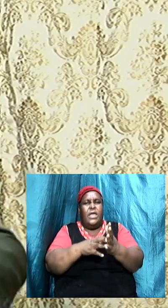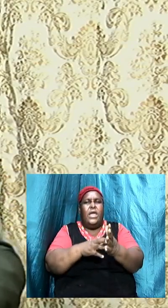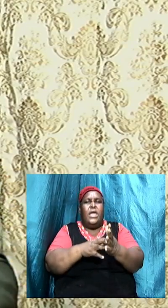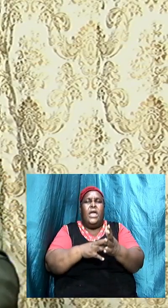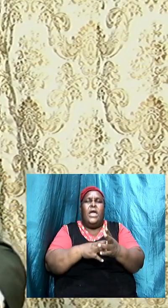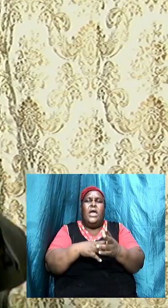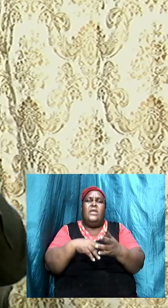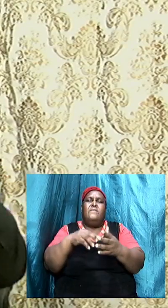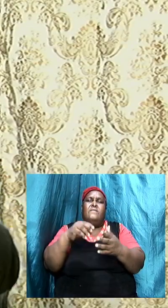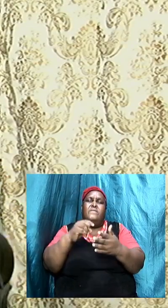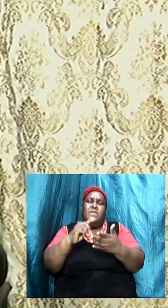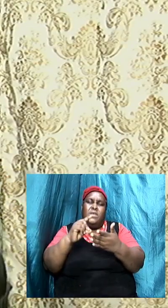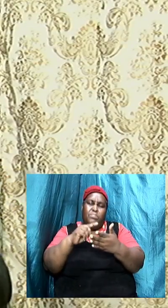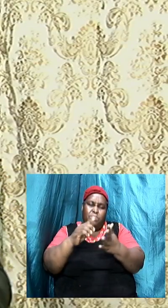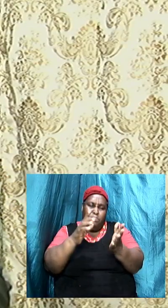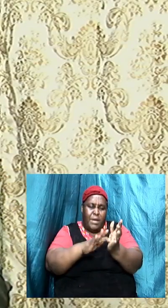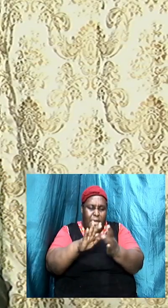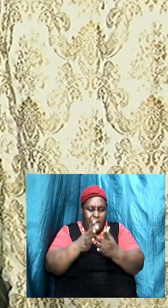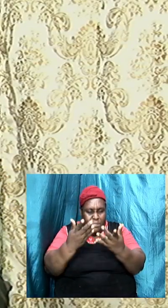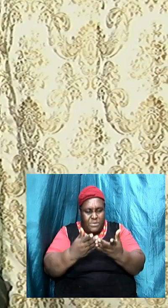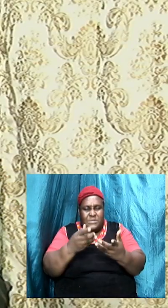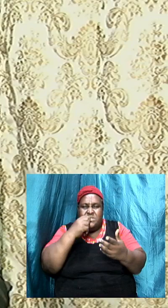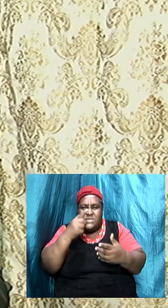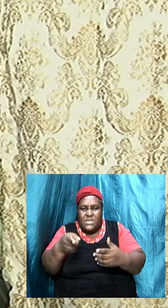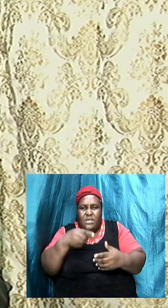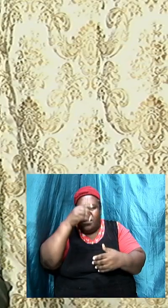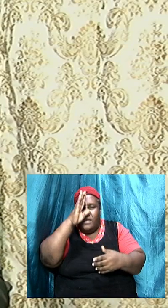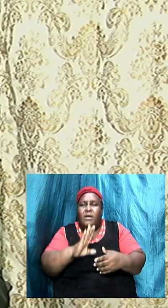that created the world, it is God that do it.